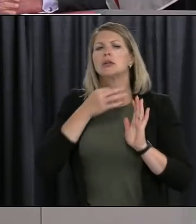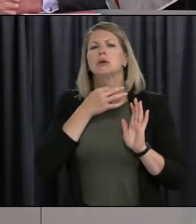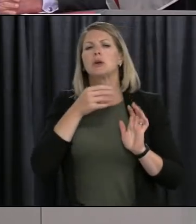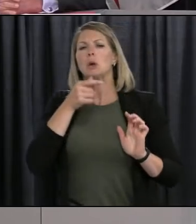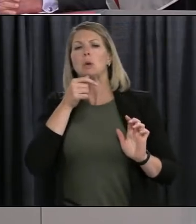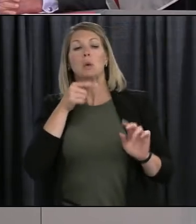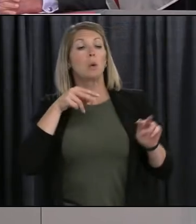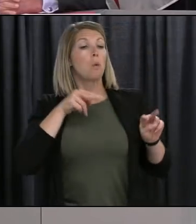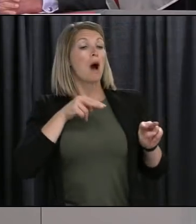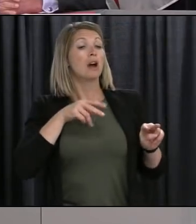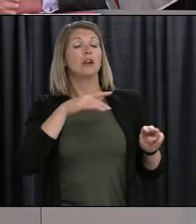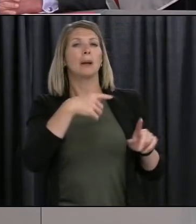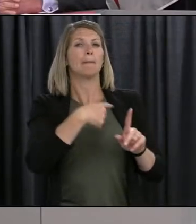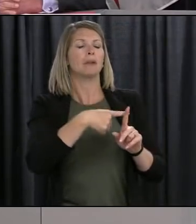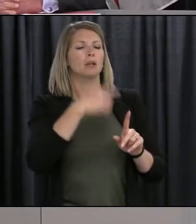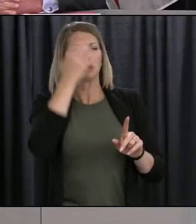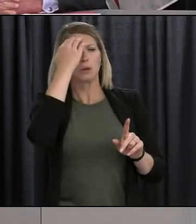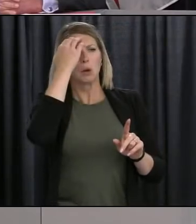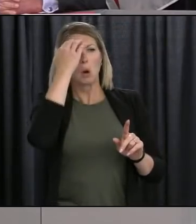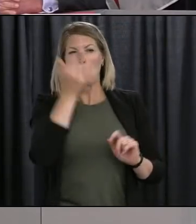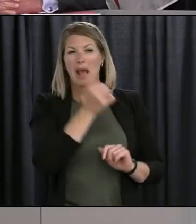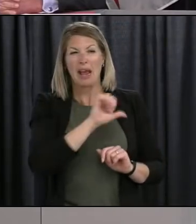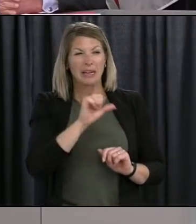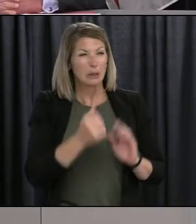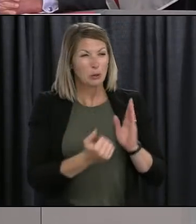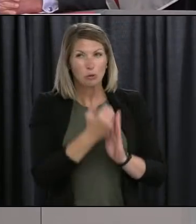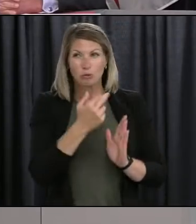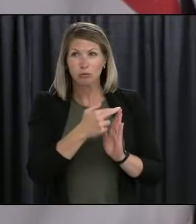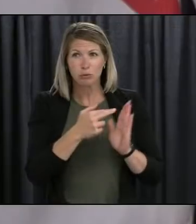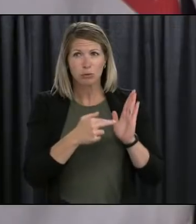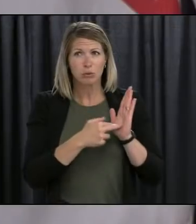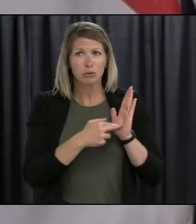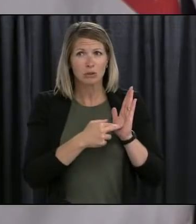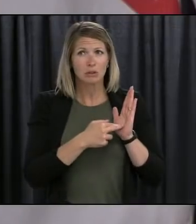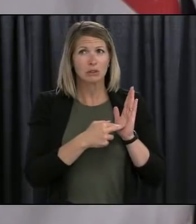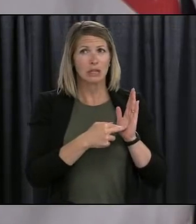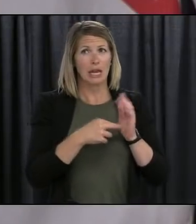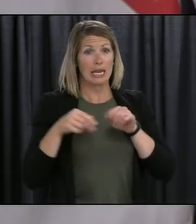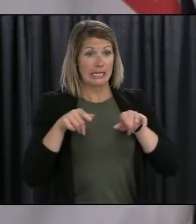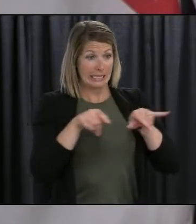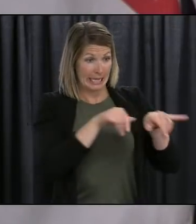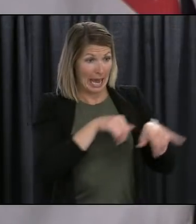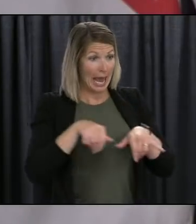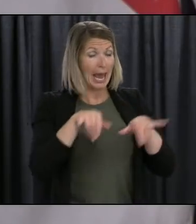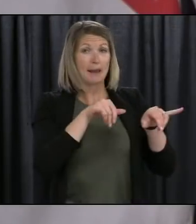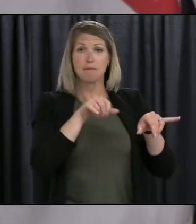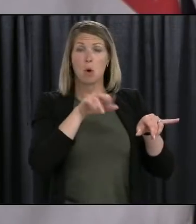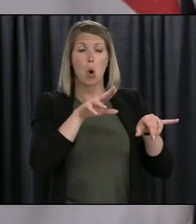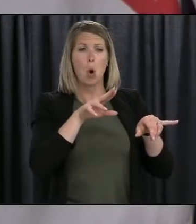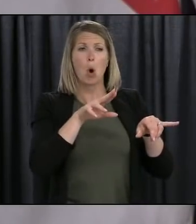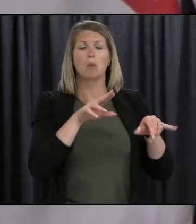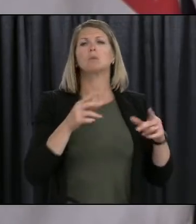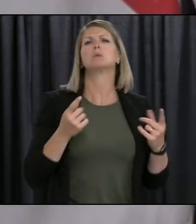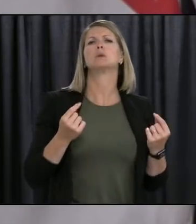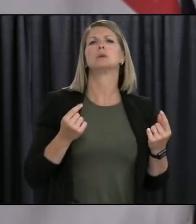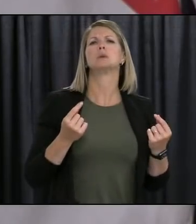there any discussion to start to align some of the restrictions from province to province? As of right now, prior to the Atlantic bubble, I should